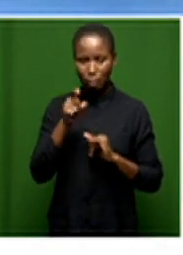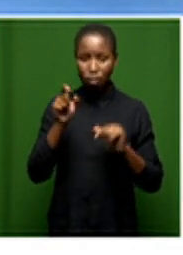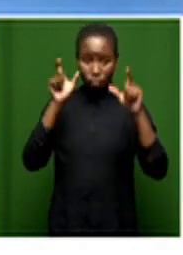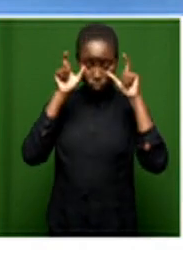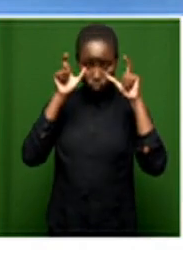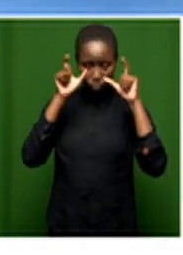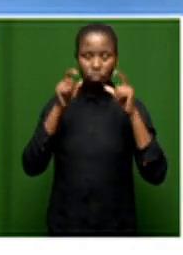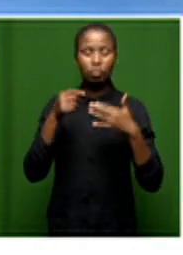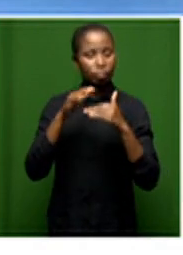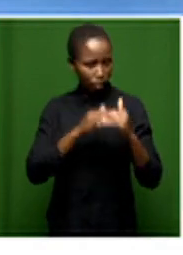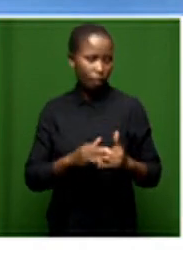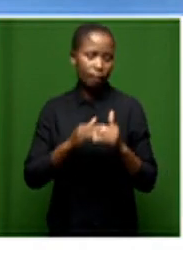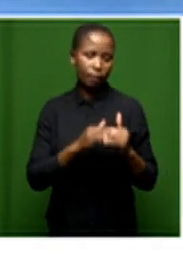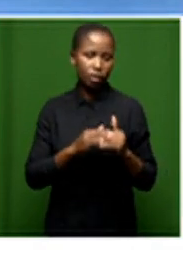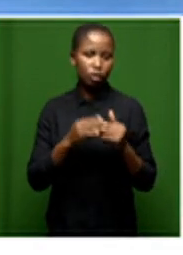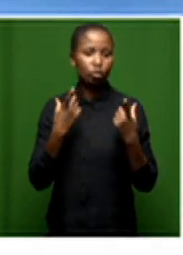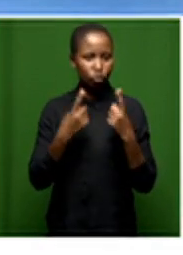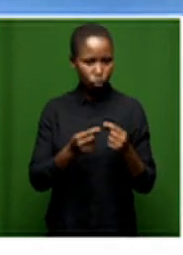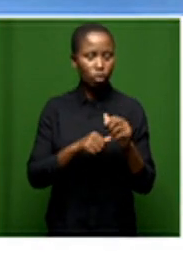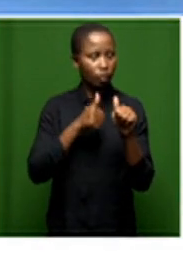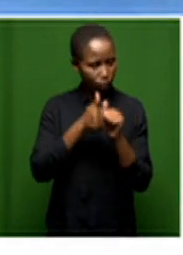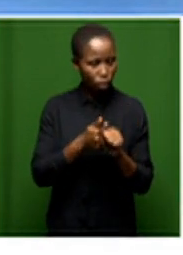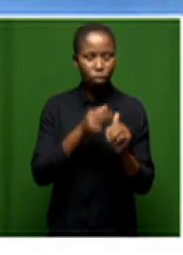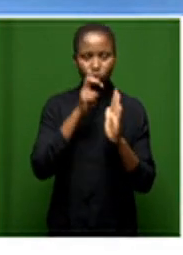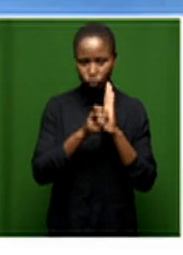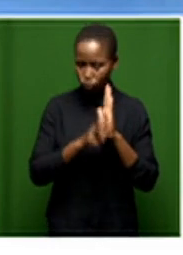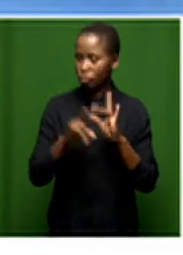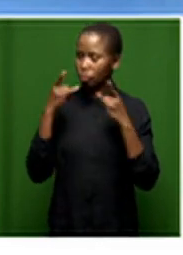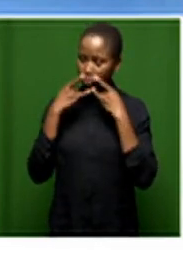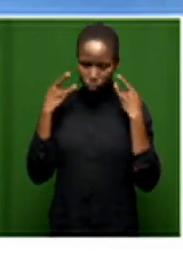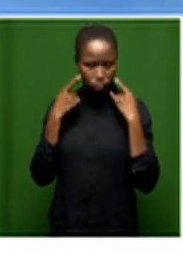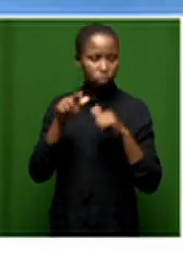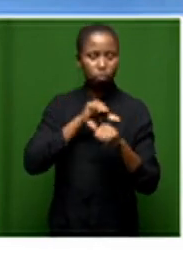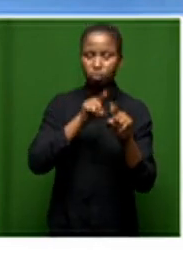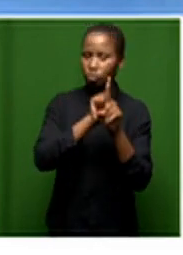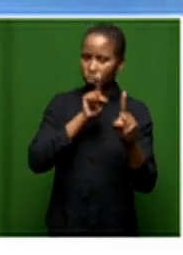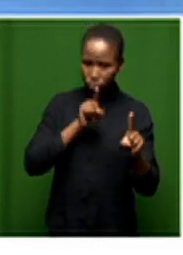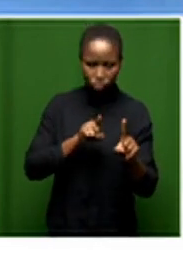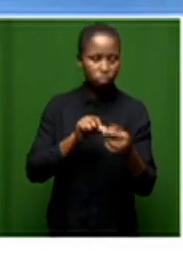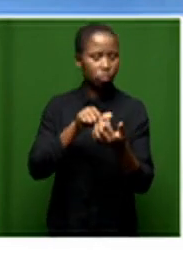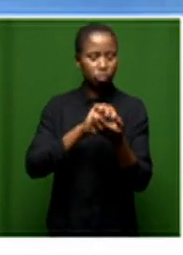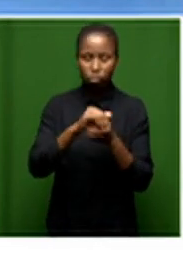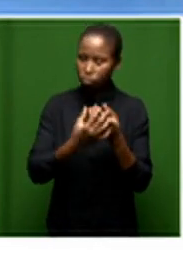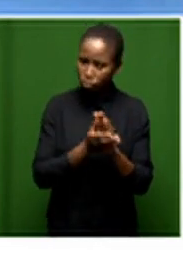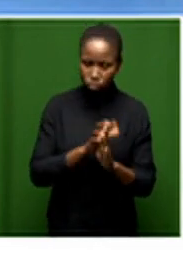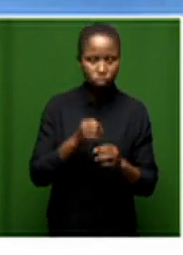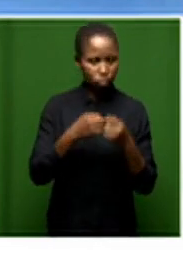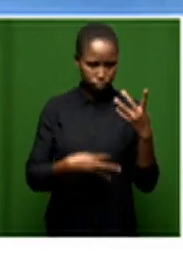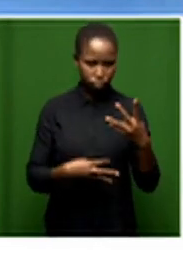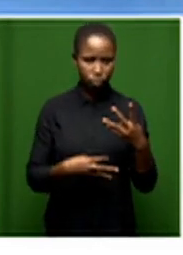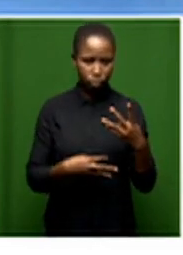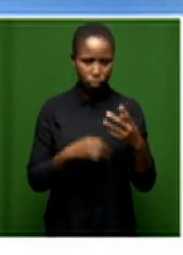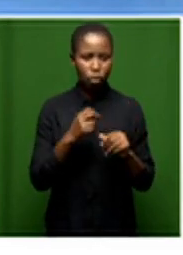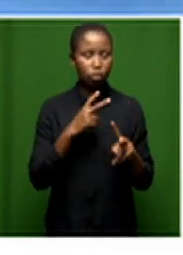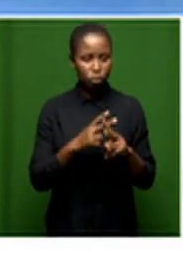our non-pharmaceutical interventions like mask wearing, social distancing, and hand washing, avoiding crowds, and making sure that we're not in